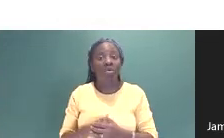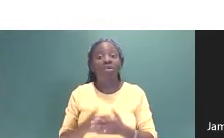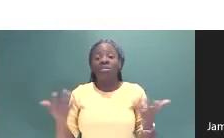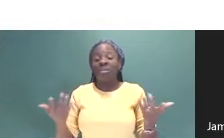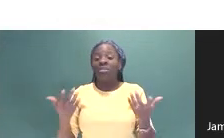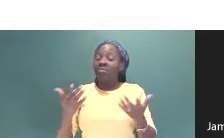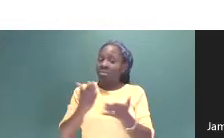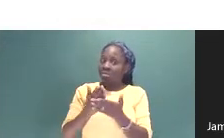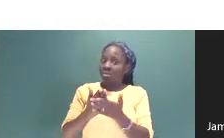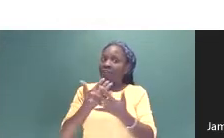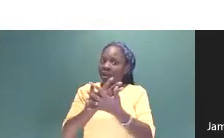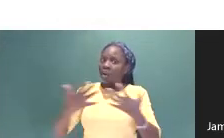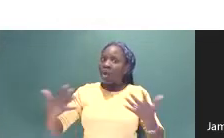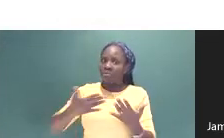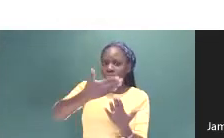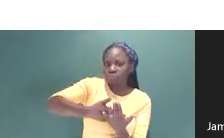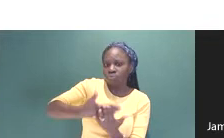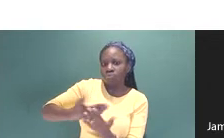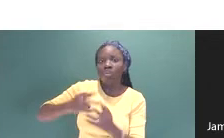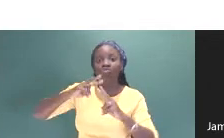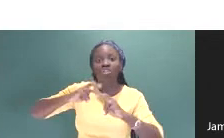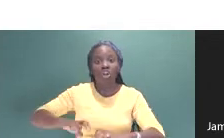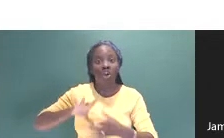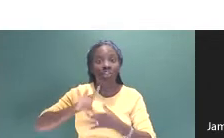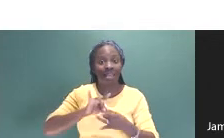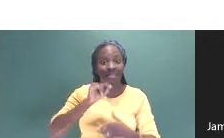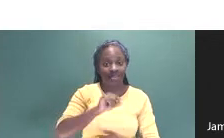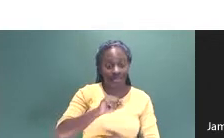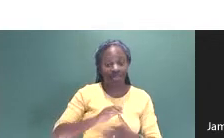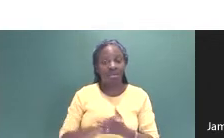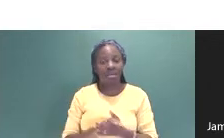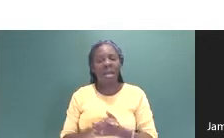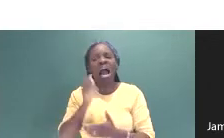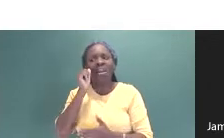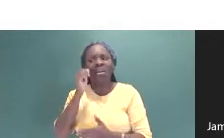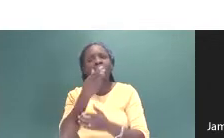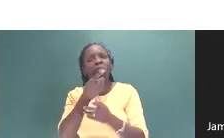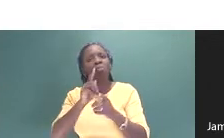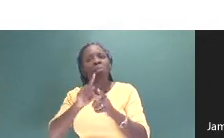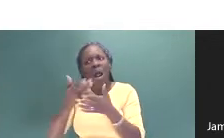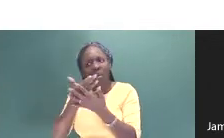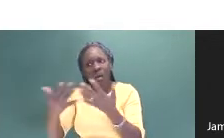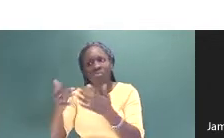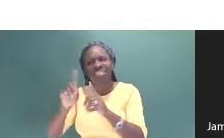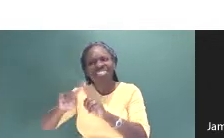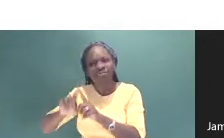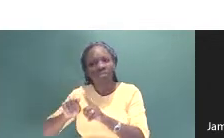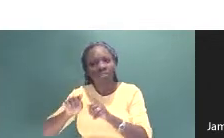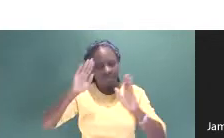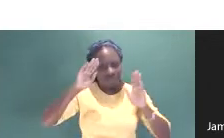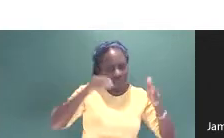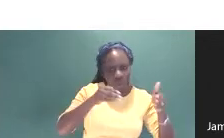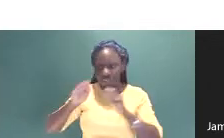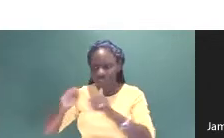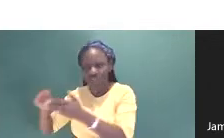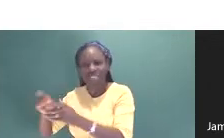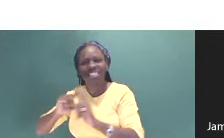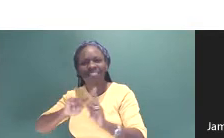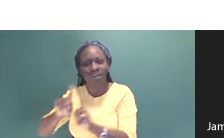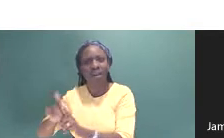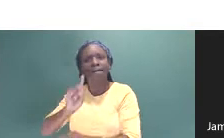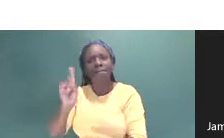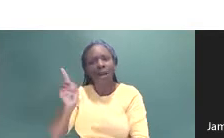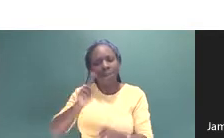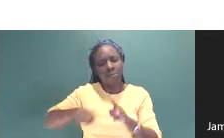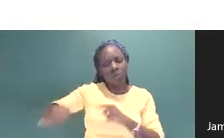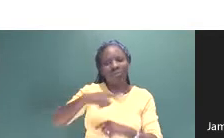of knowledge about that. They all, although they all had a slightly different focus, they all were warned that there was a likely